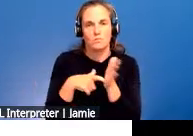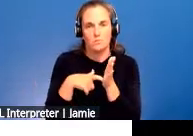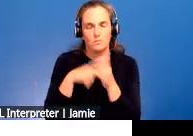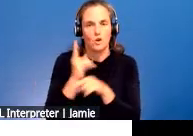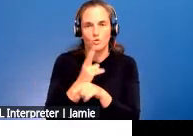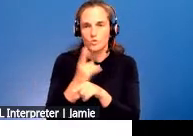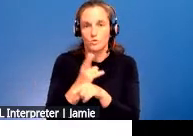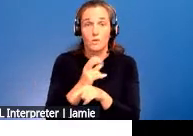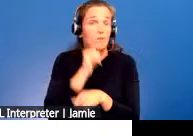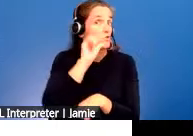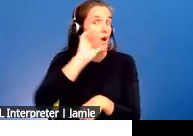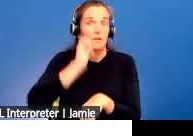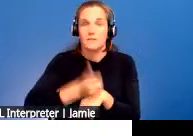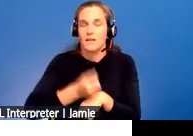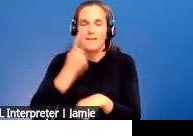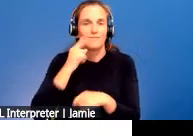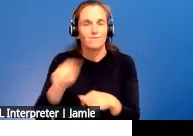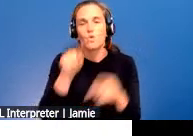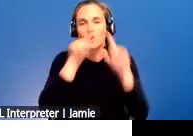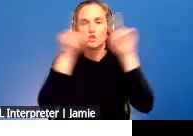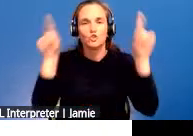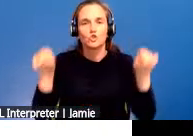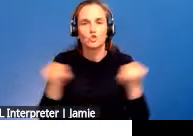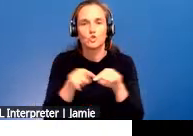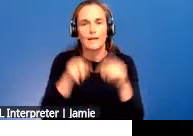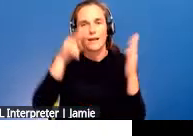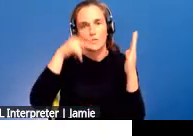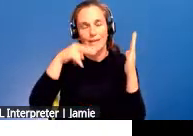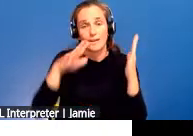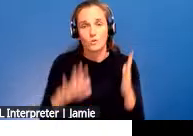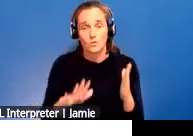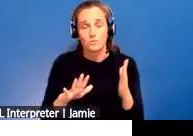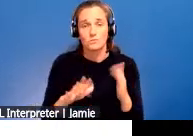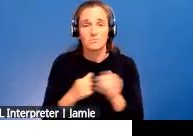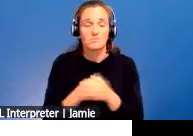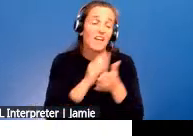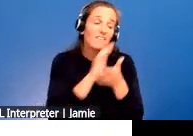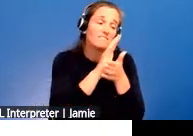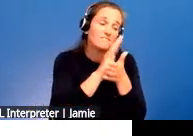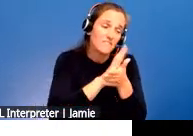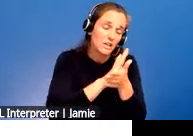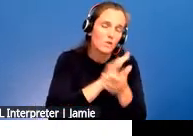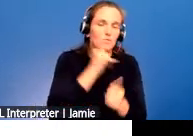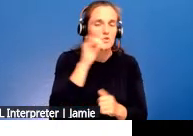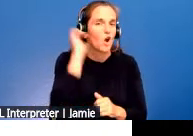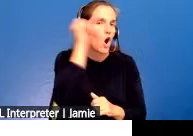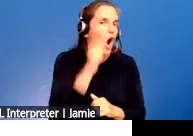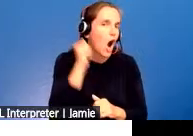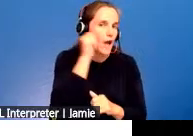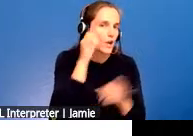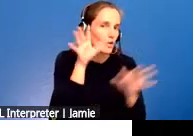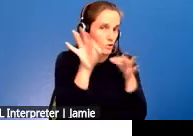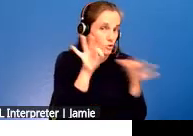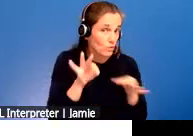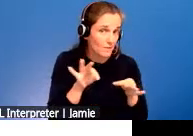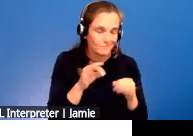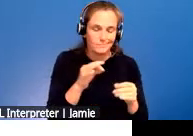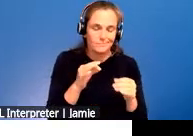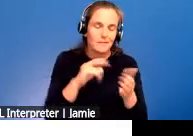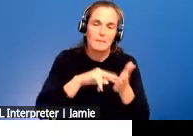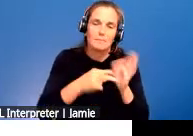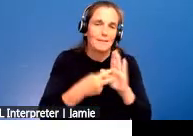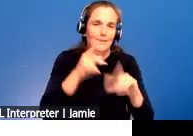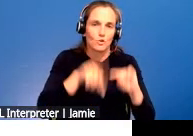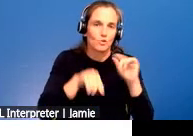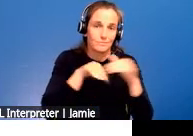screen reader. There were videos that were not audio described, so they couldn't access the material. And when they tried to speak to the IT